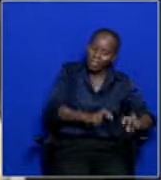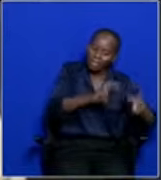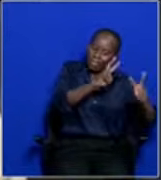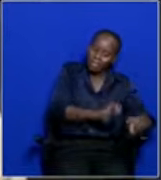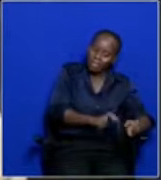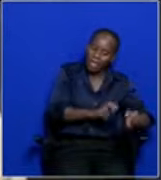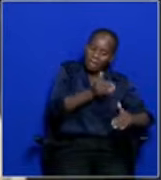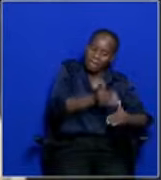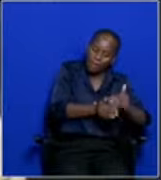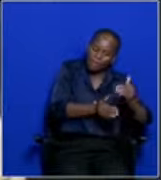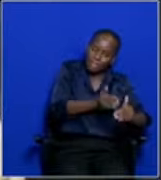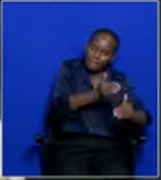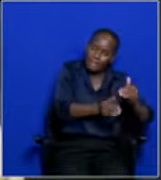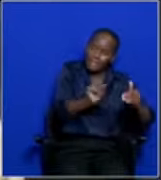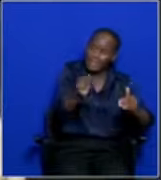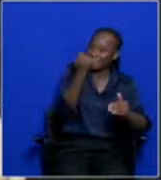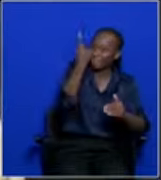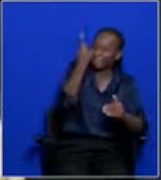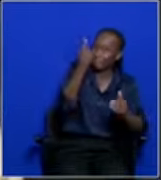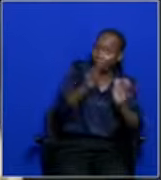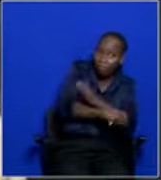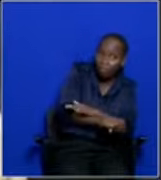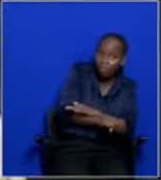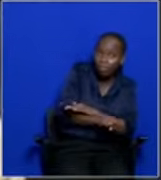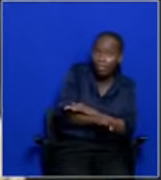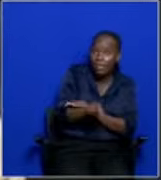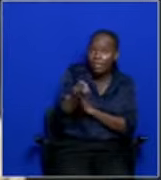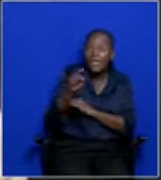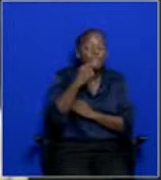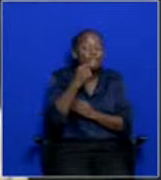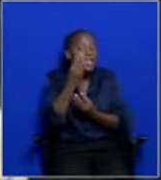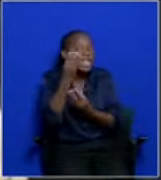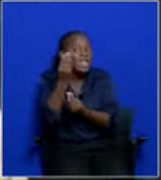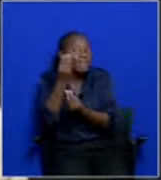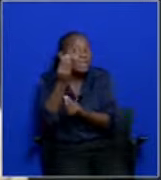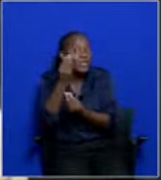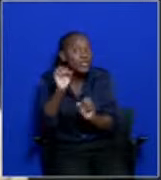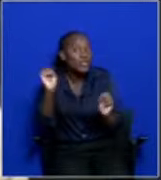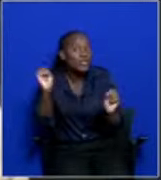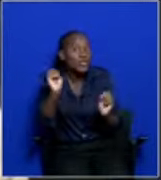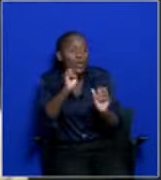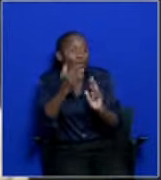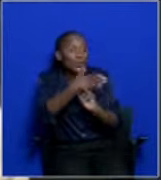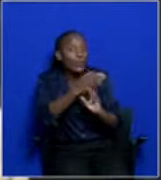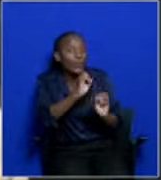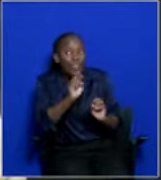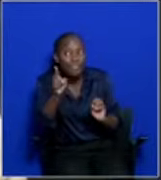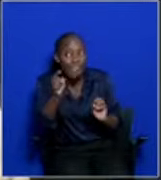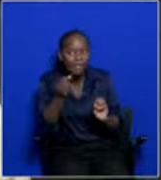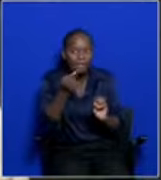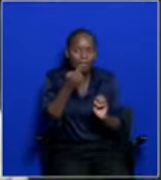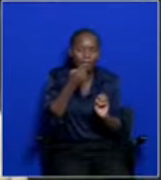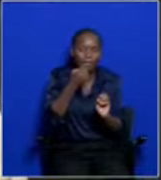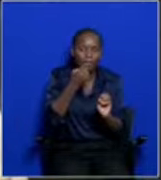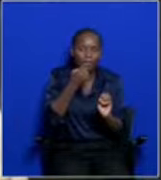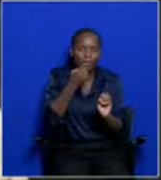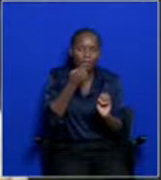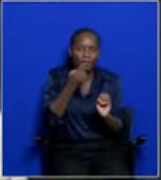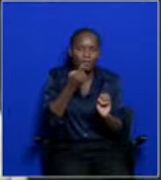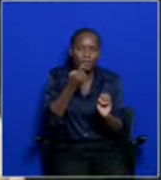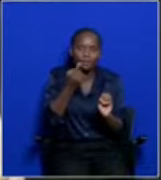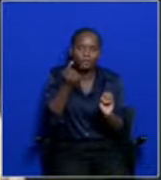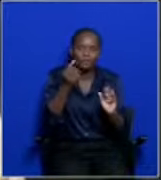get information unless it becomes necessary for you to speak to them. And so when you are quiet, it doesn't mean an investigation is not